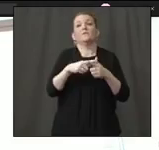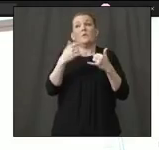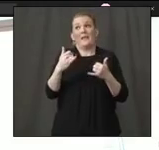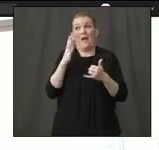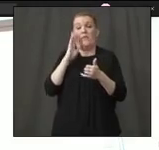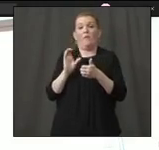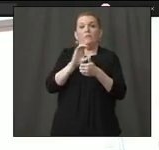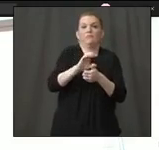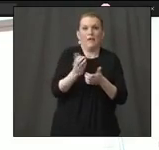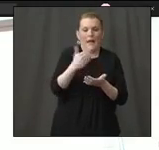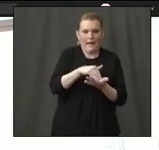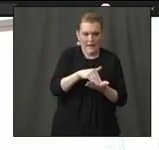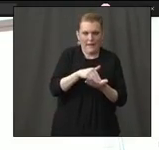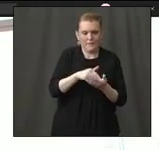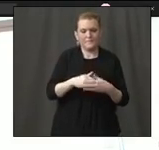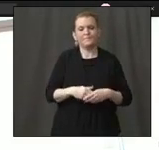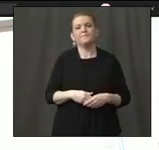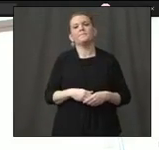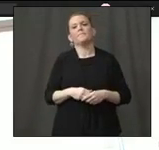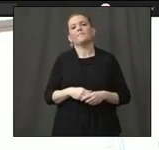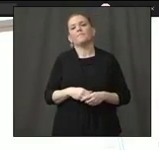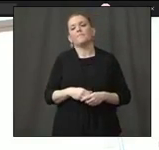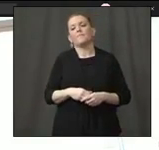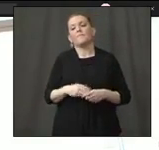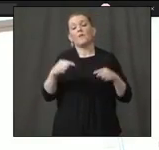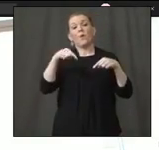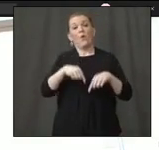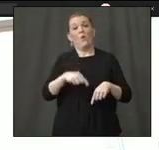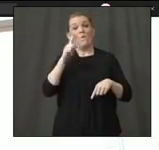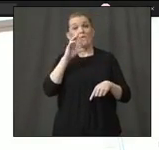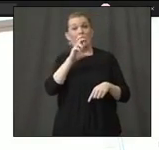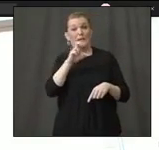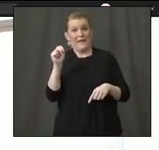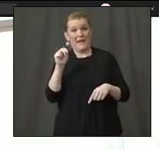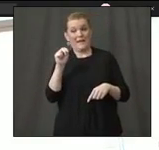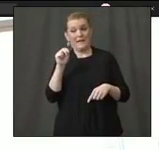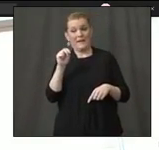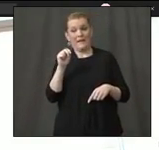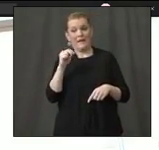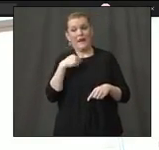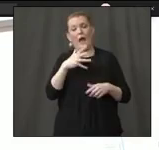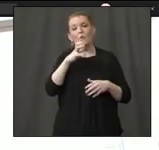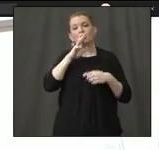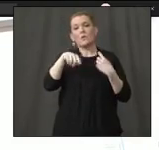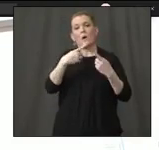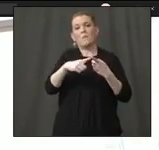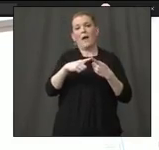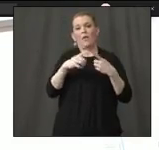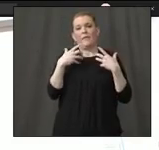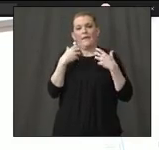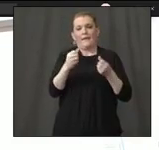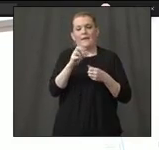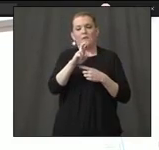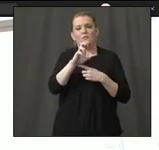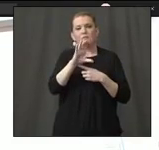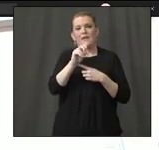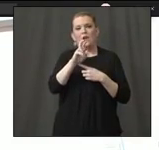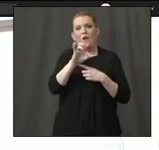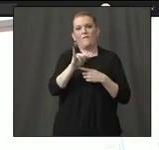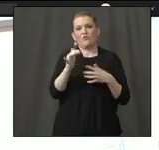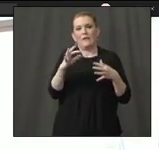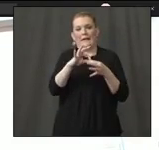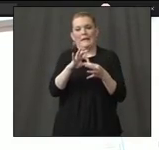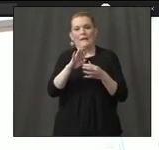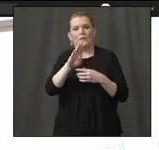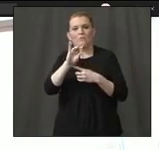state level, I just want to kind of recap relative to the Connecticut Recovery Bridge Program. We are still on pace to ensure that